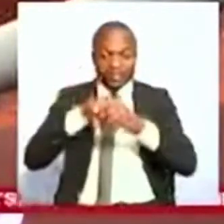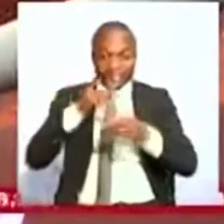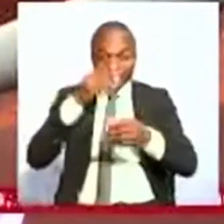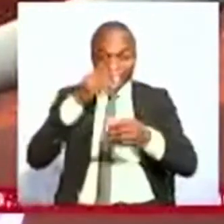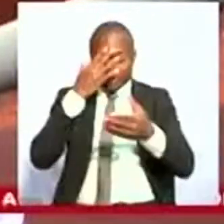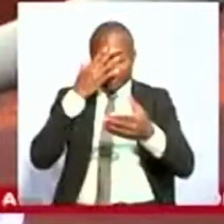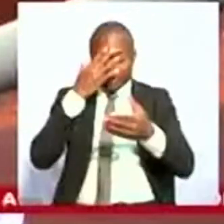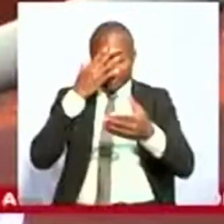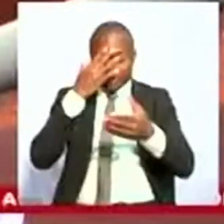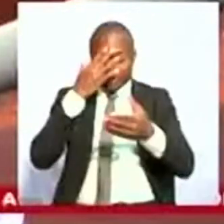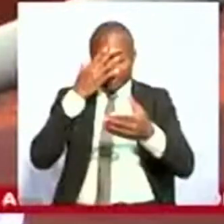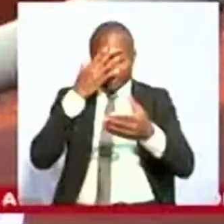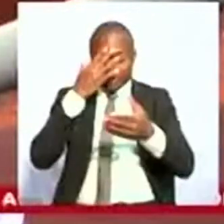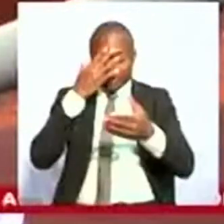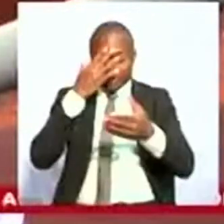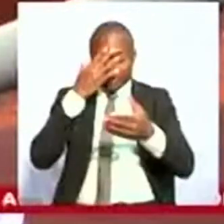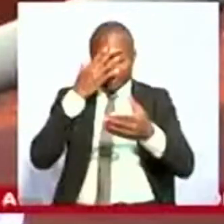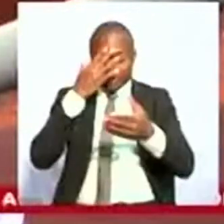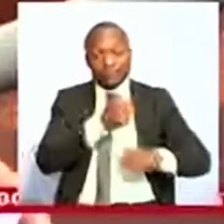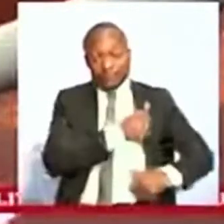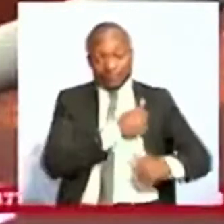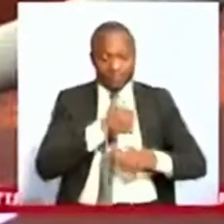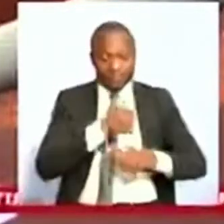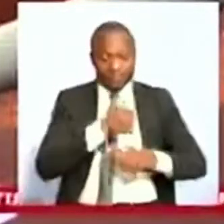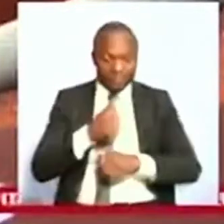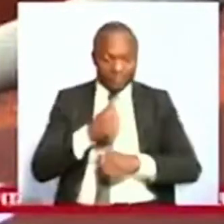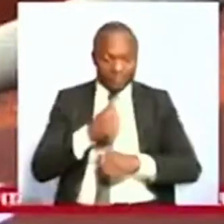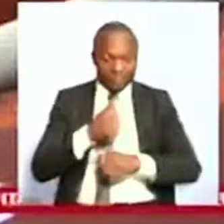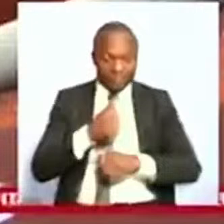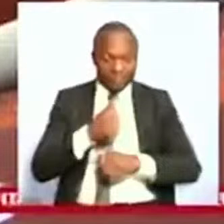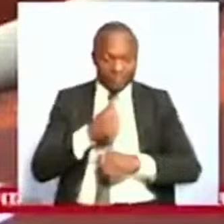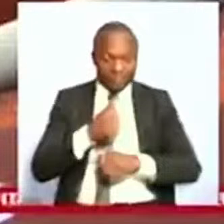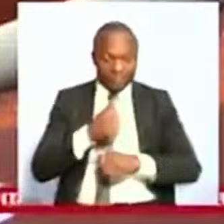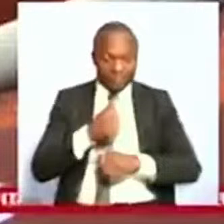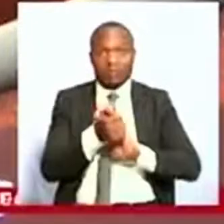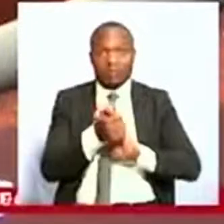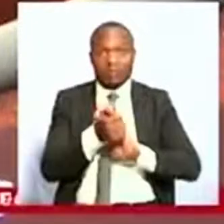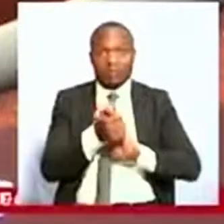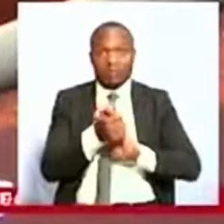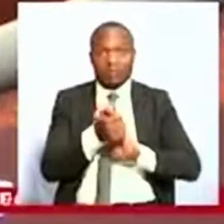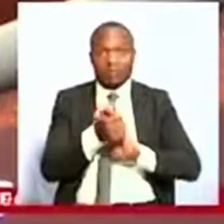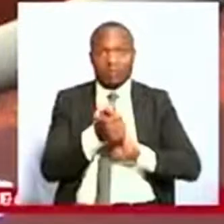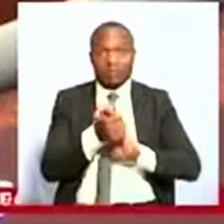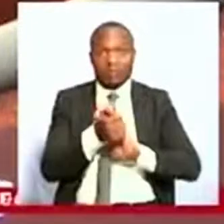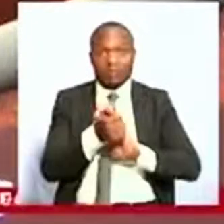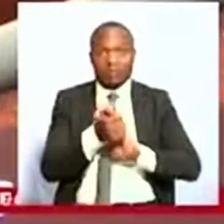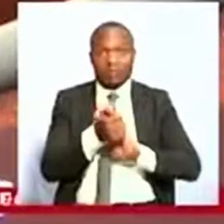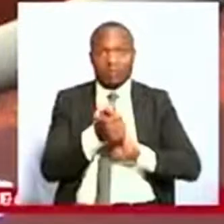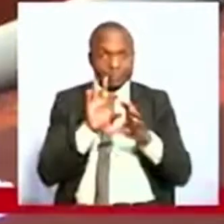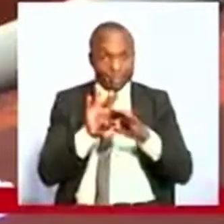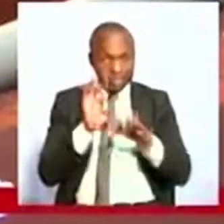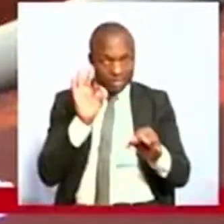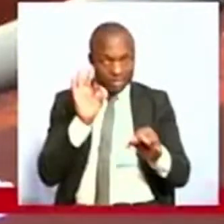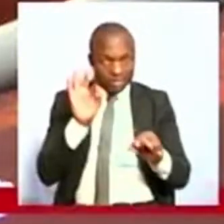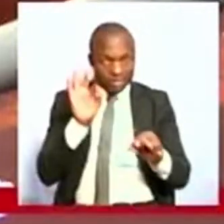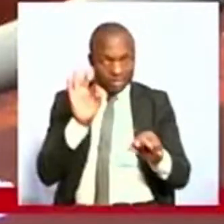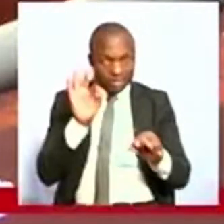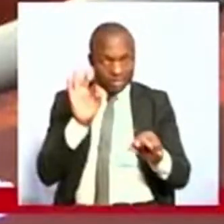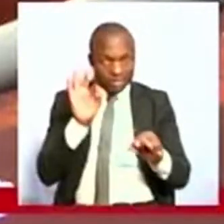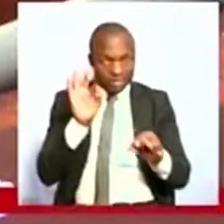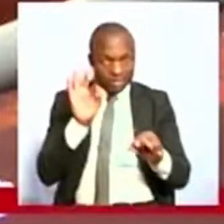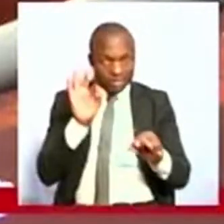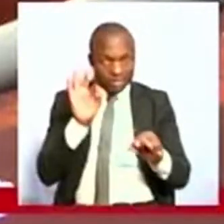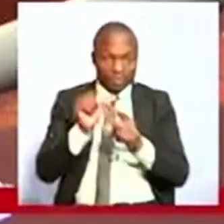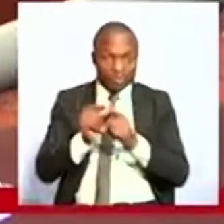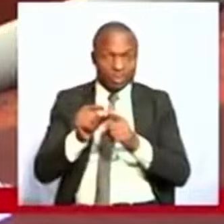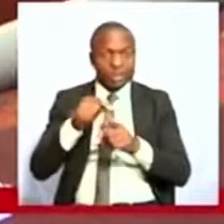Act, which provides for the administration and regulation of Zambia Defense Force, we found the deletion of the word